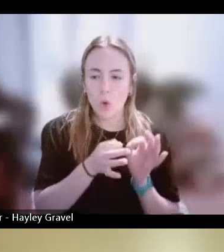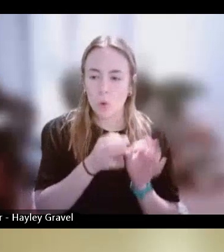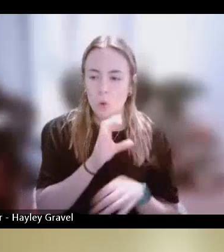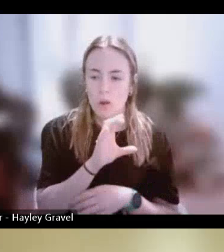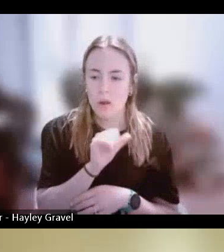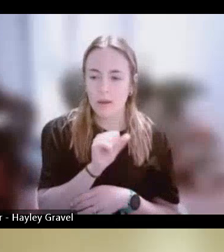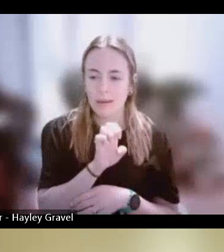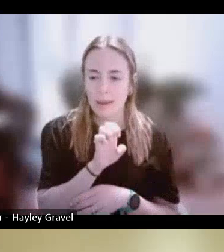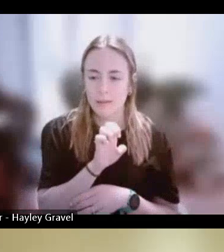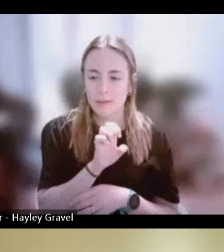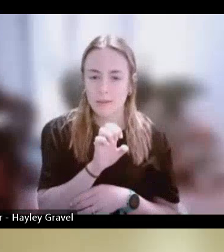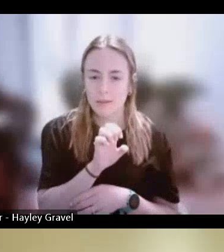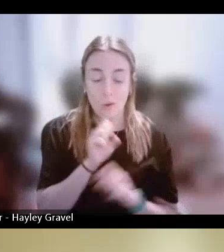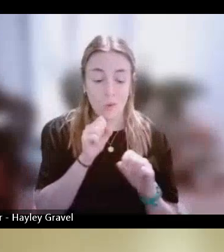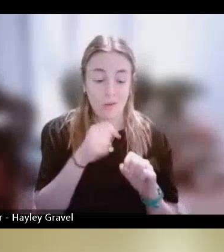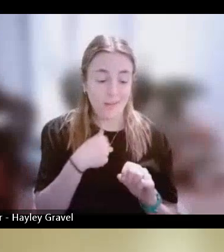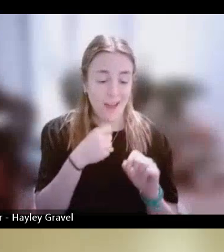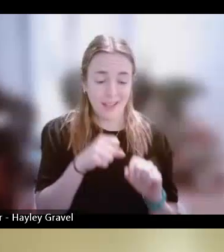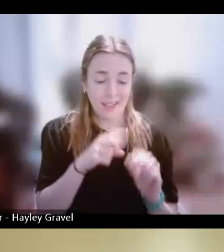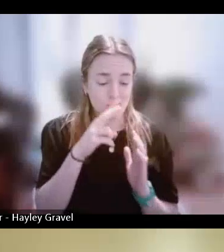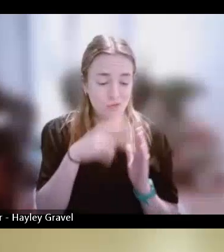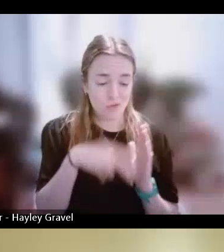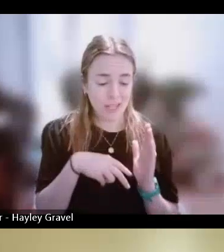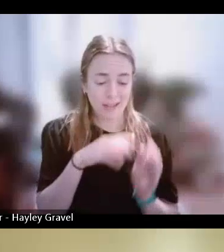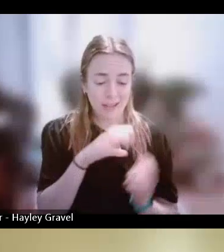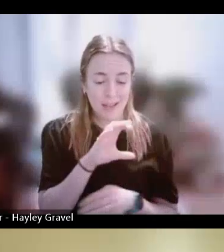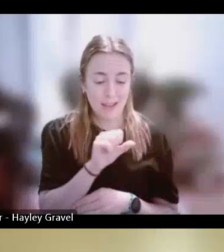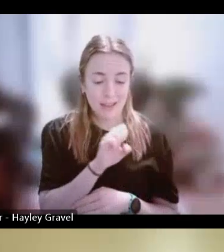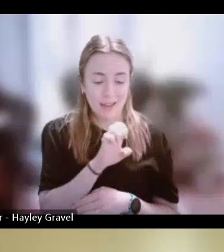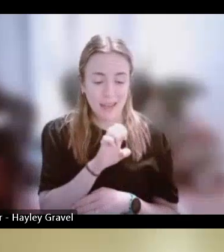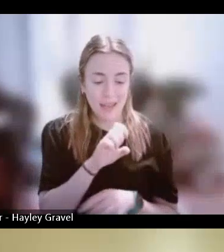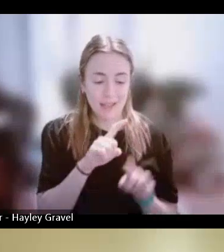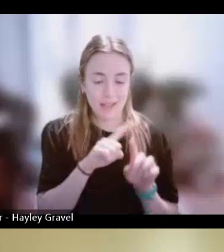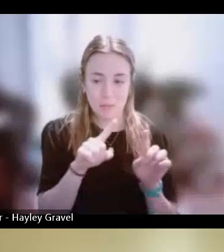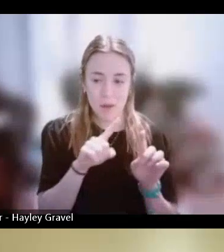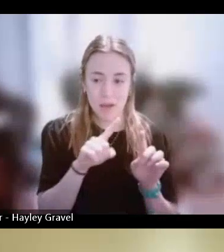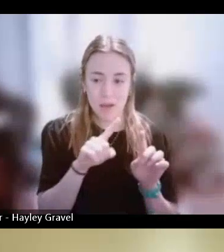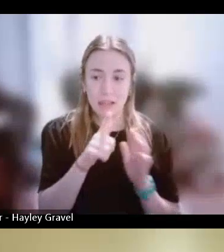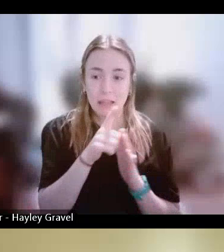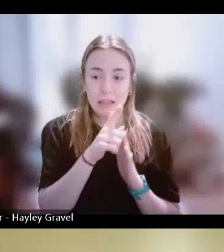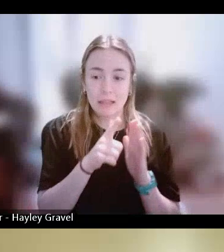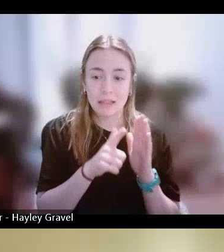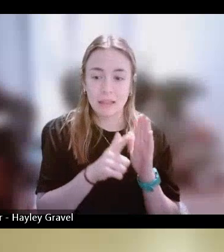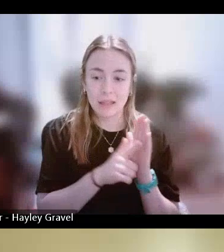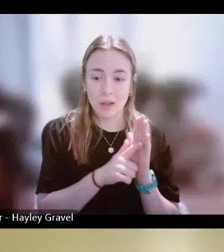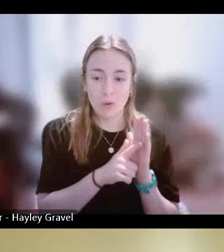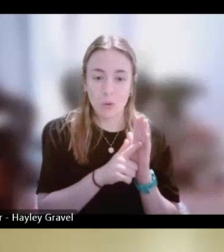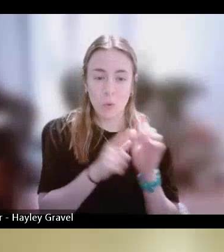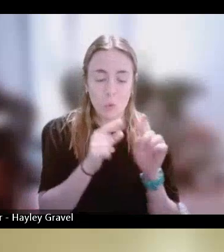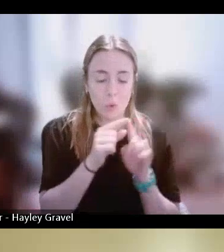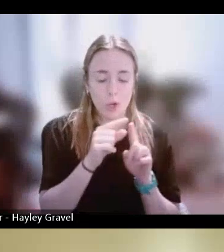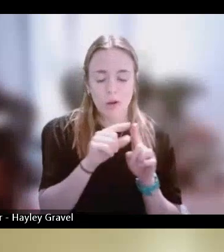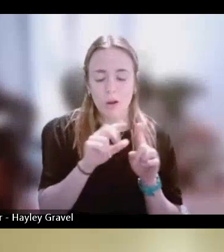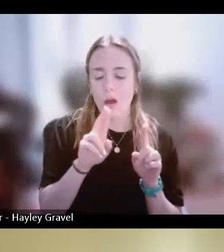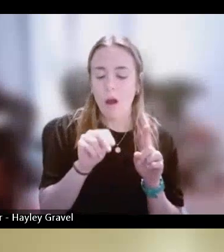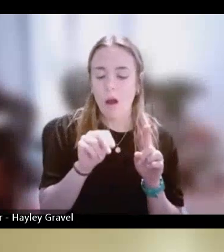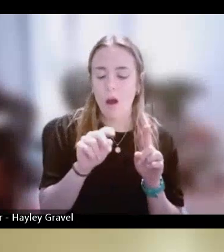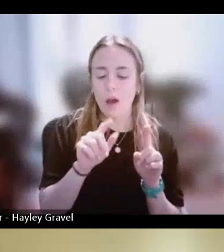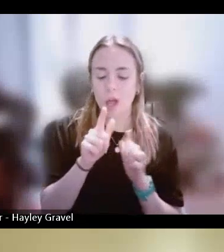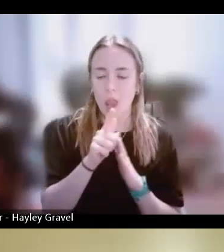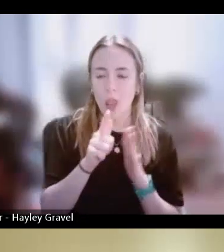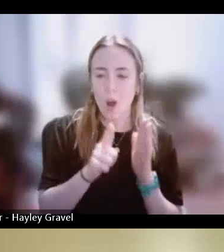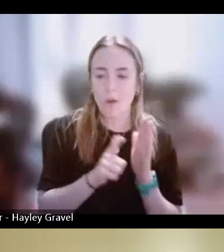itself. I mean, can anybody here actually define, unlawful restraint or, Yeah, that's a